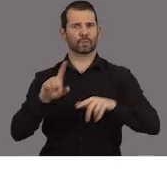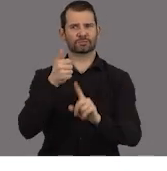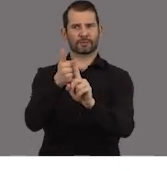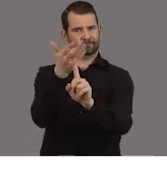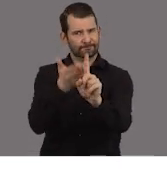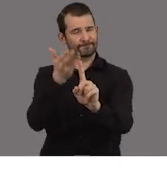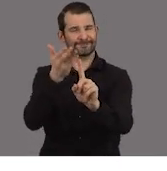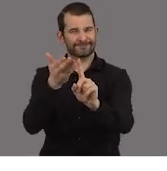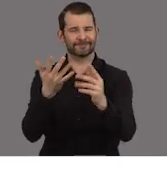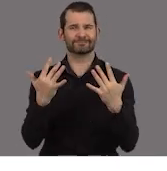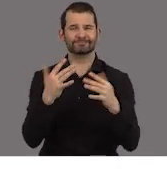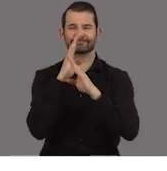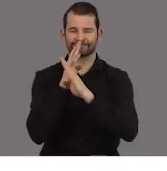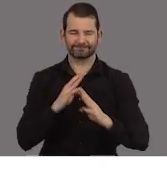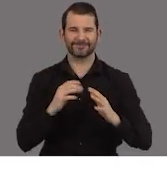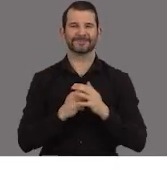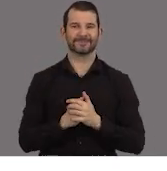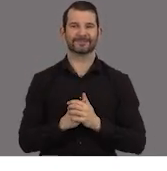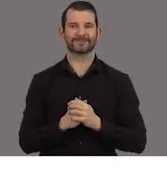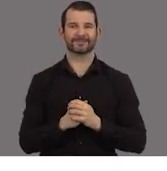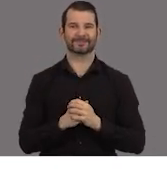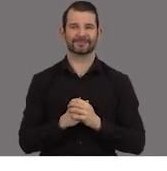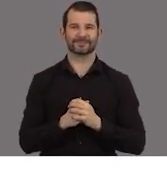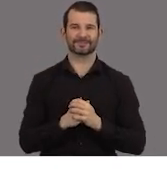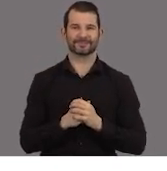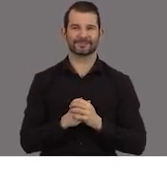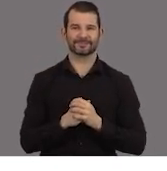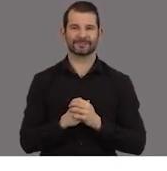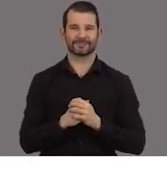the territory where you find yourself.